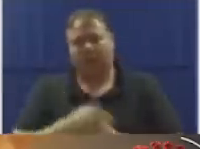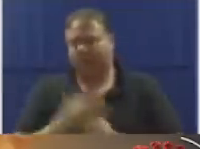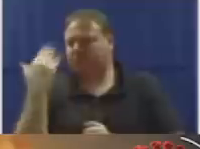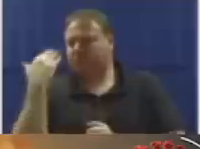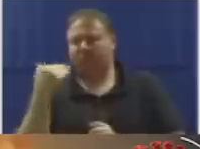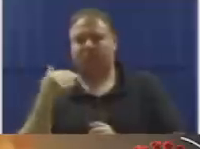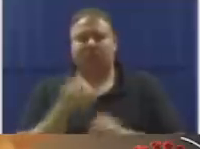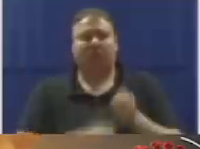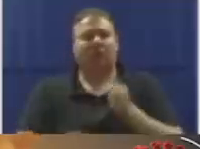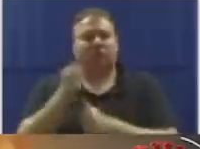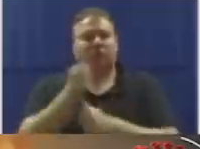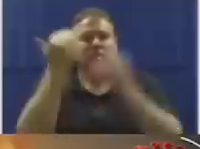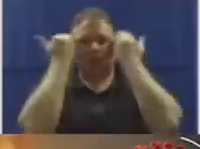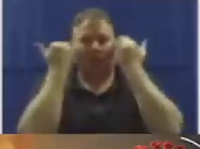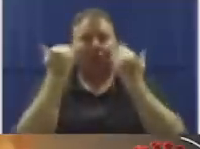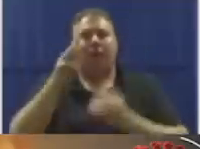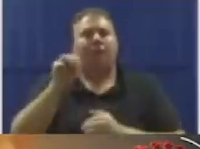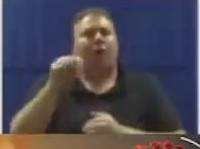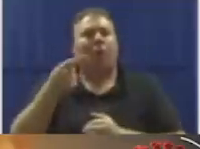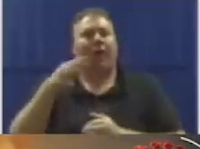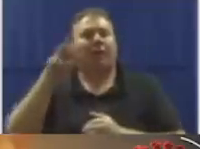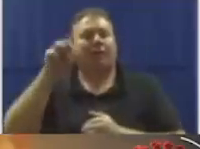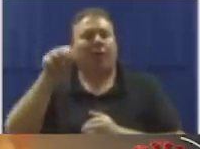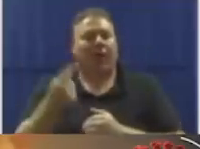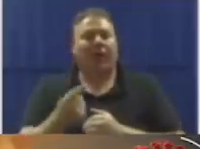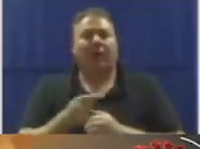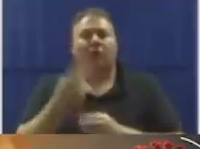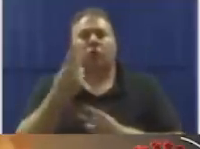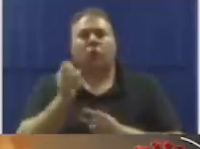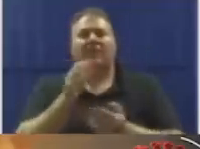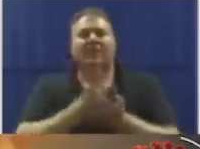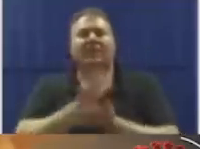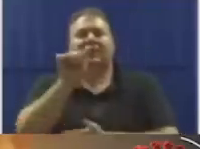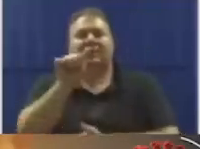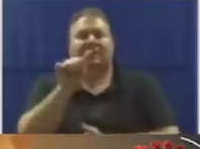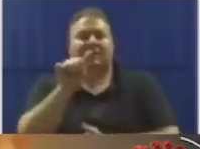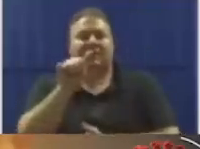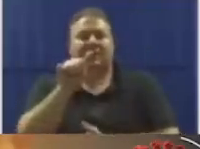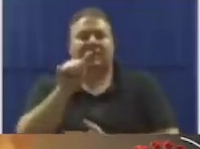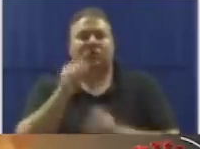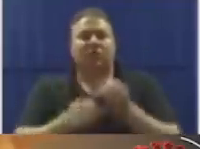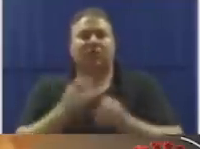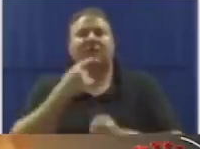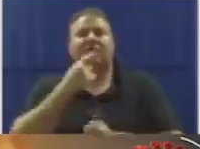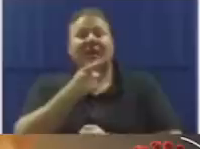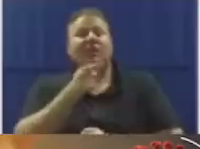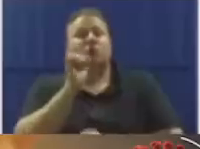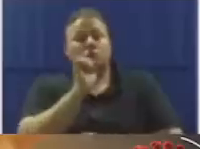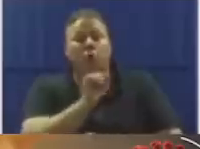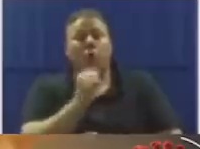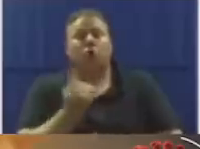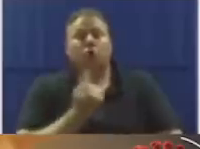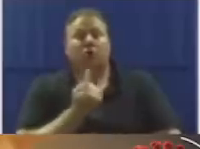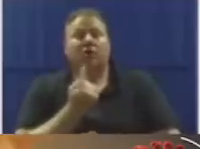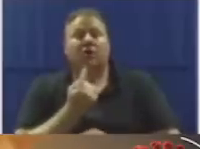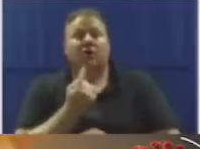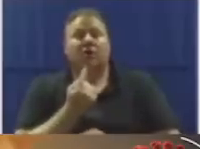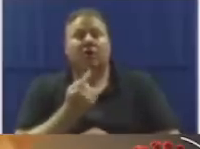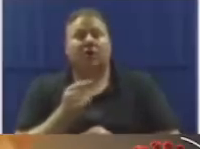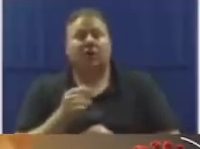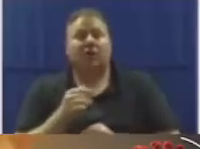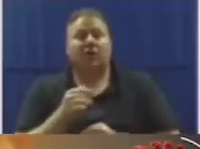Justice Mogoeng in the 2016 judgment when he spoke of your unique obligations, Mr. President, as a first